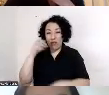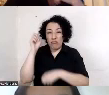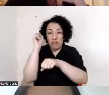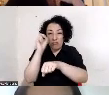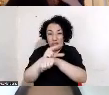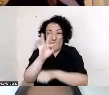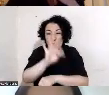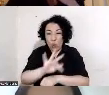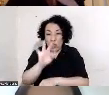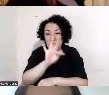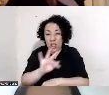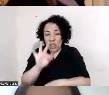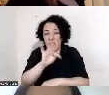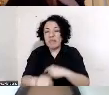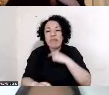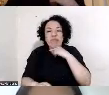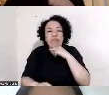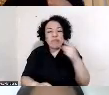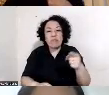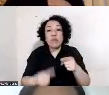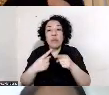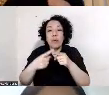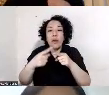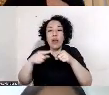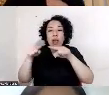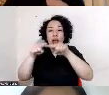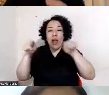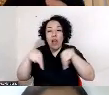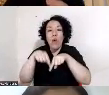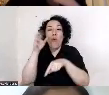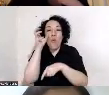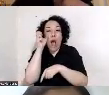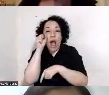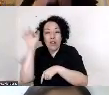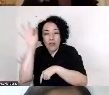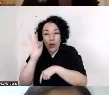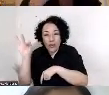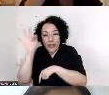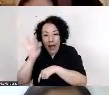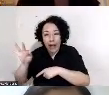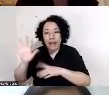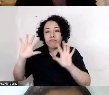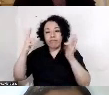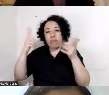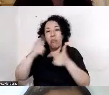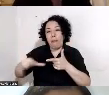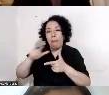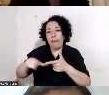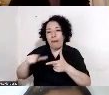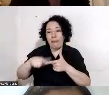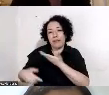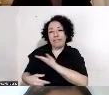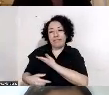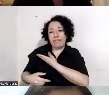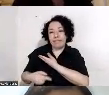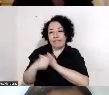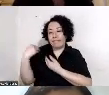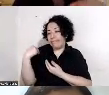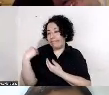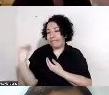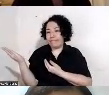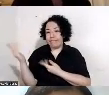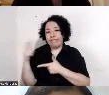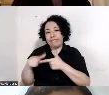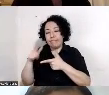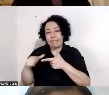pois ele teve um problema com um colega de quarto. So we purposefully decided to study